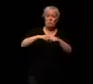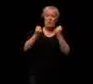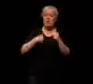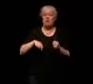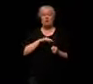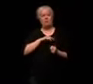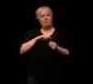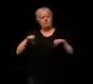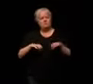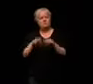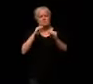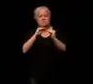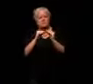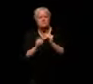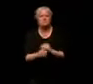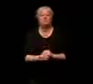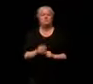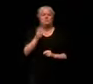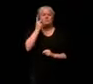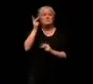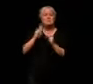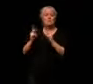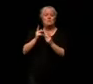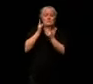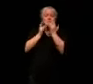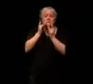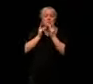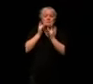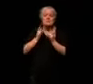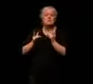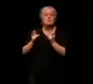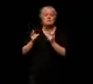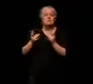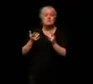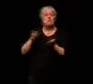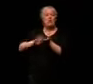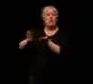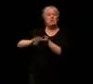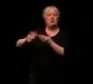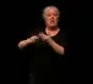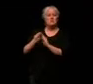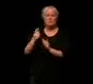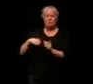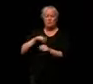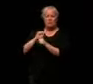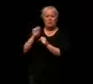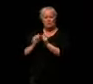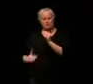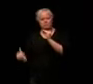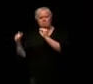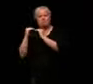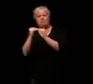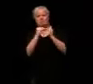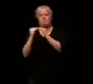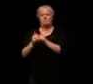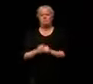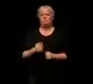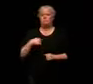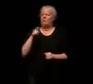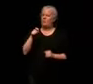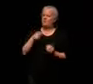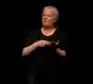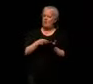communities suffer injustice. Let us also be honest though. Because families must be honest with each other.